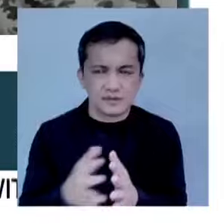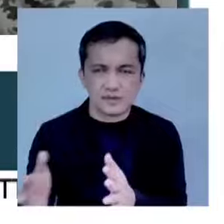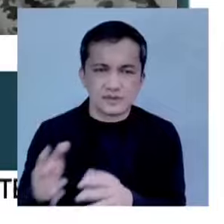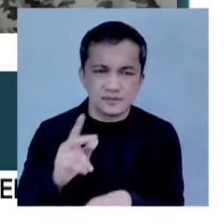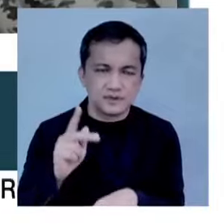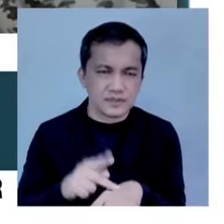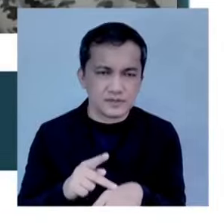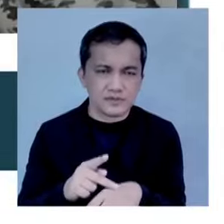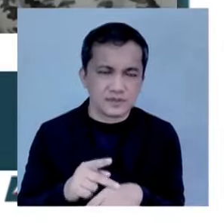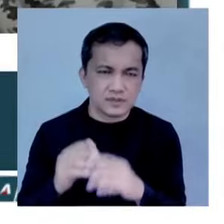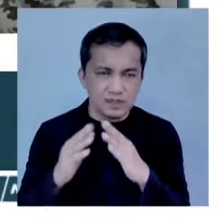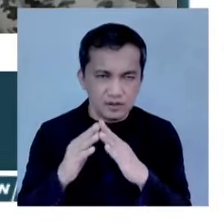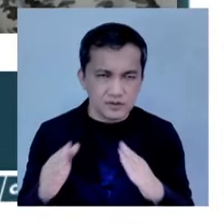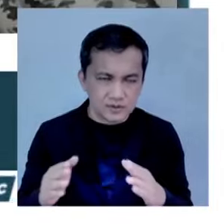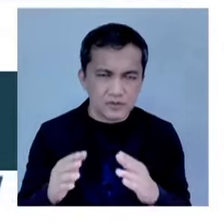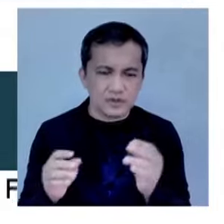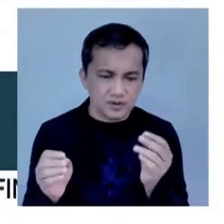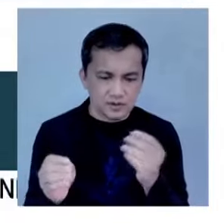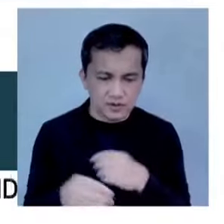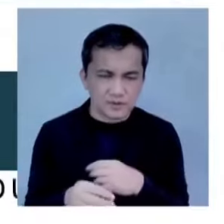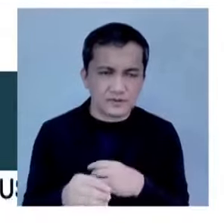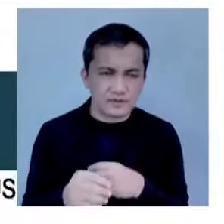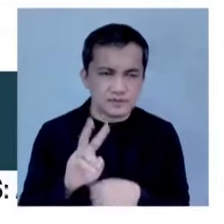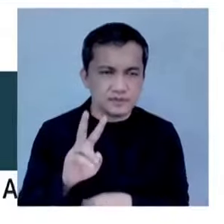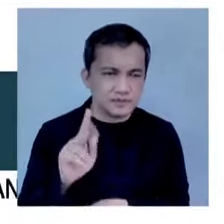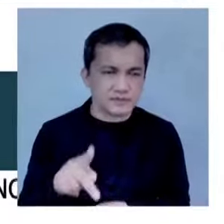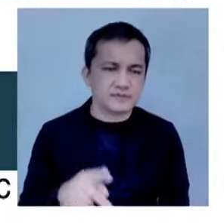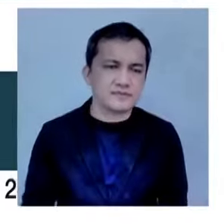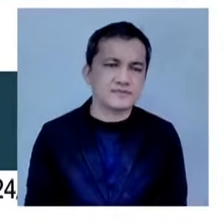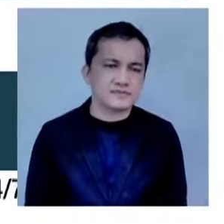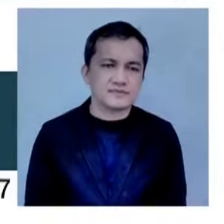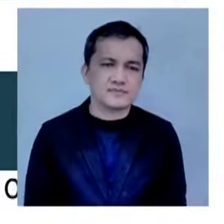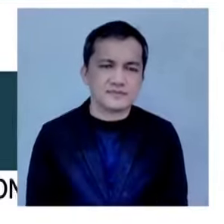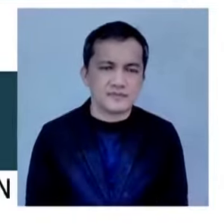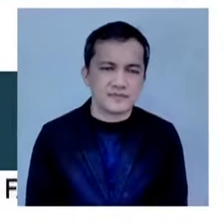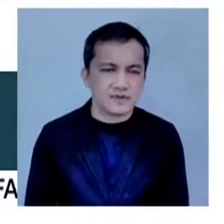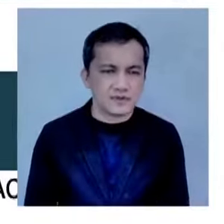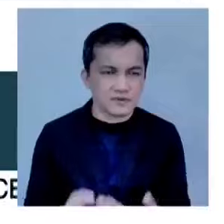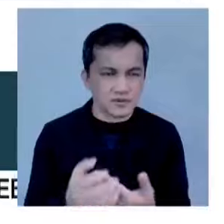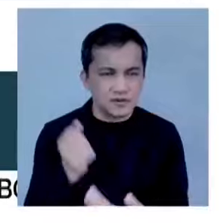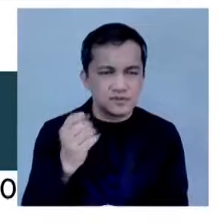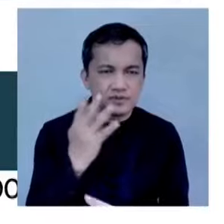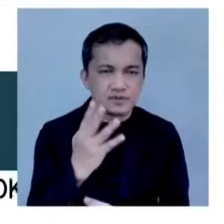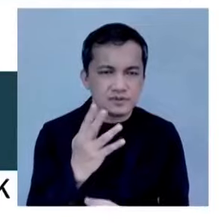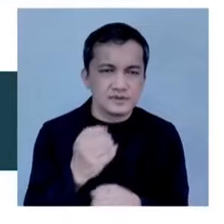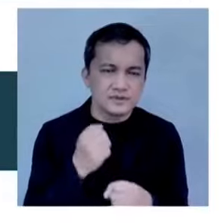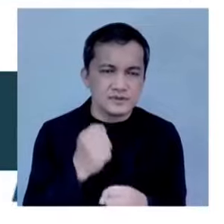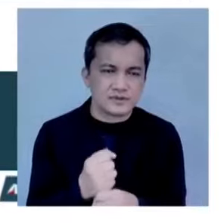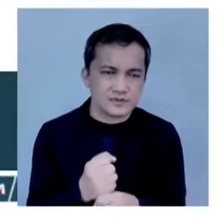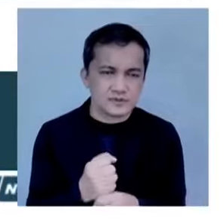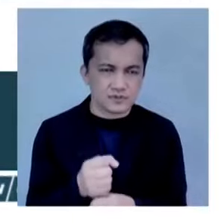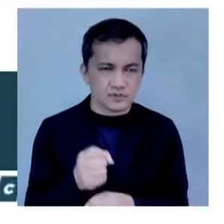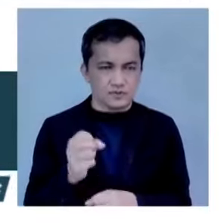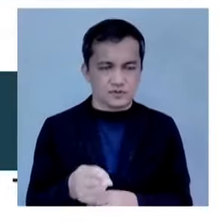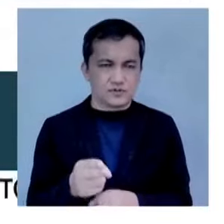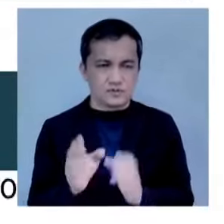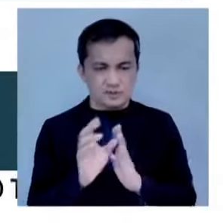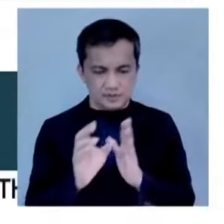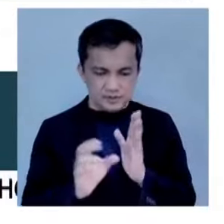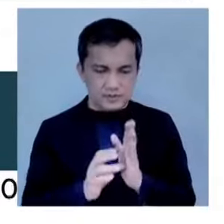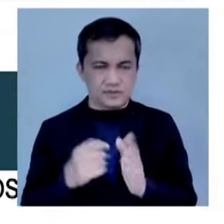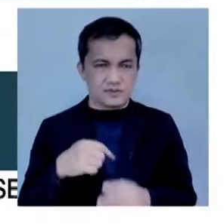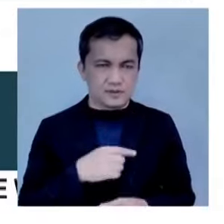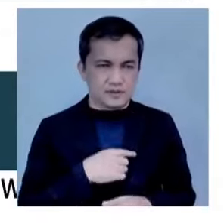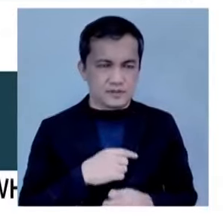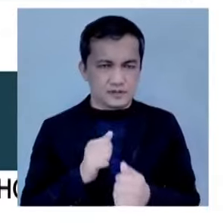sa House, hanggang sa Office of the Vice President. Almost 40 years yung utos ng konstitusyon sa atin to